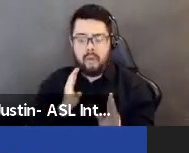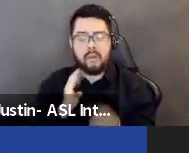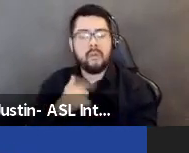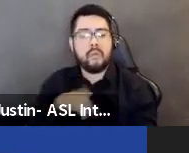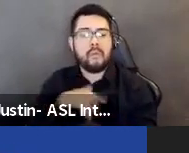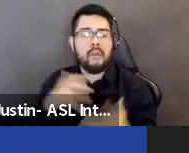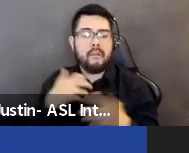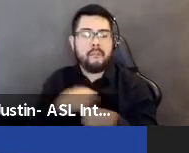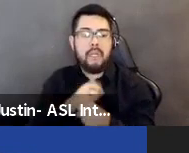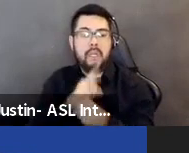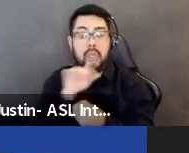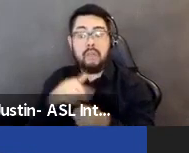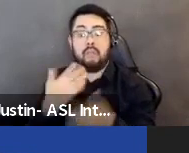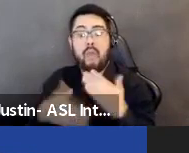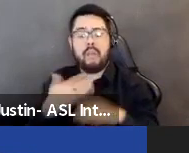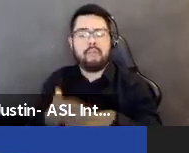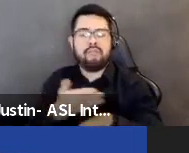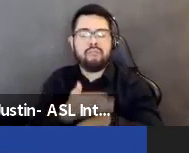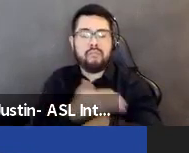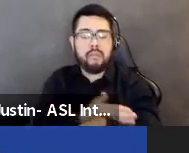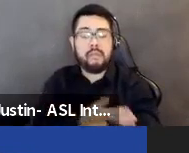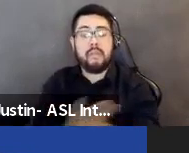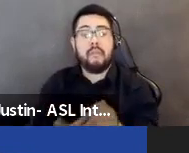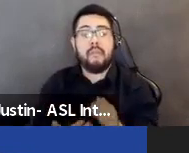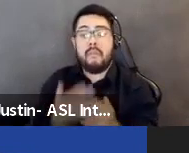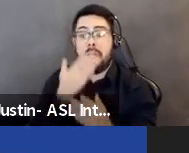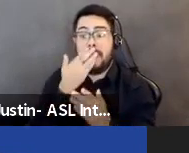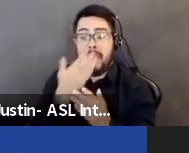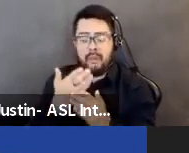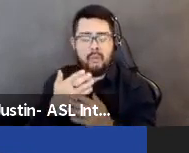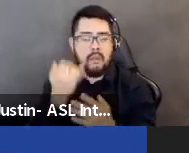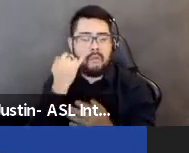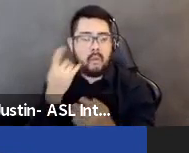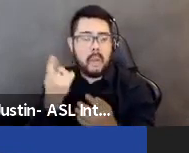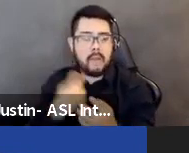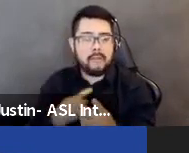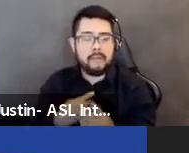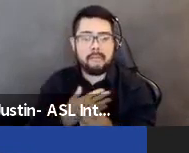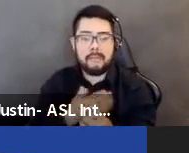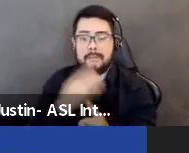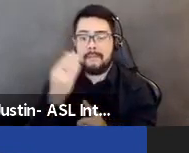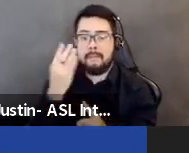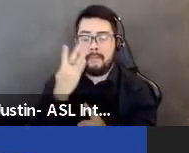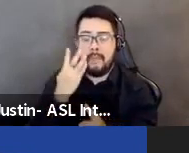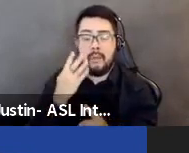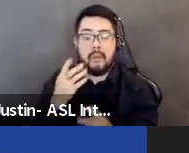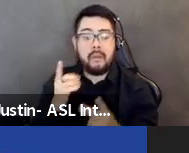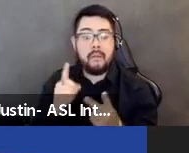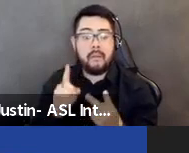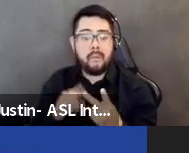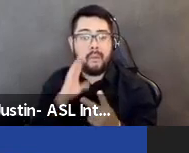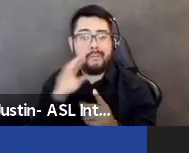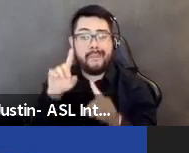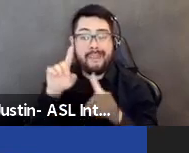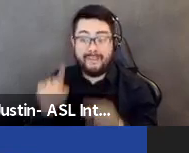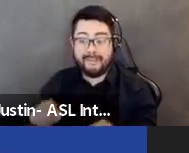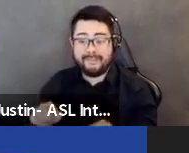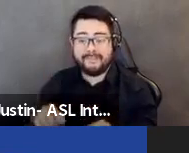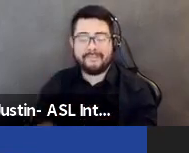that we're improving the process so thanks in advance and if you have any questions i guess i will answer those when lindy's done